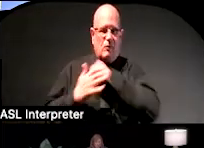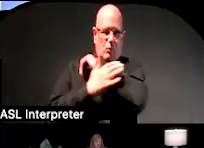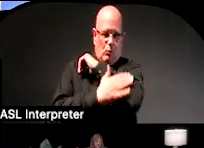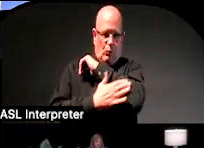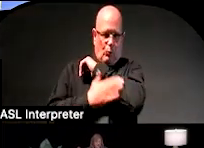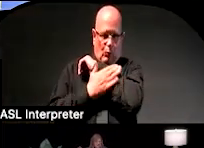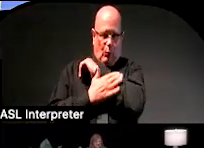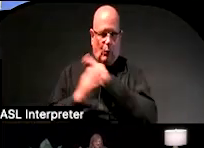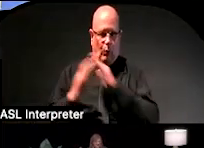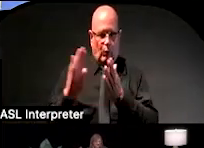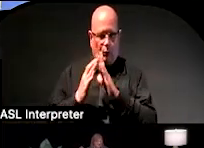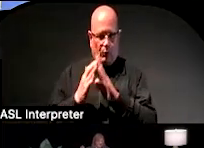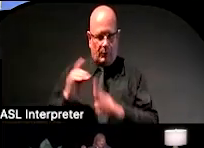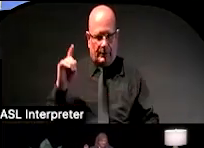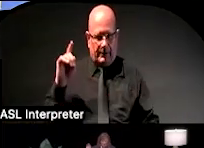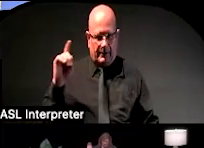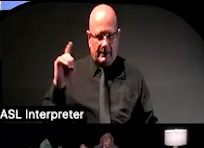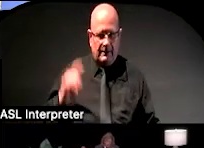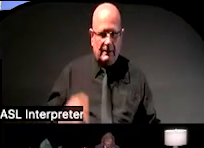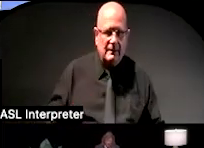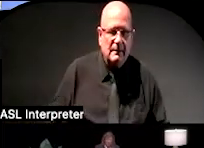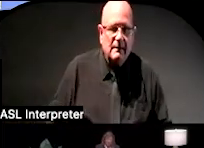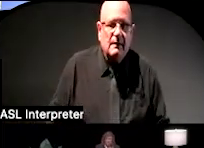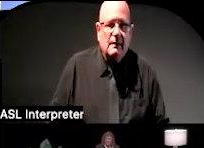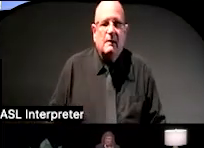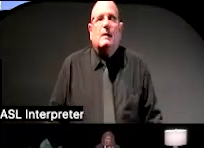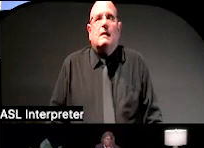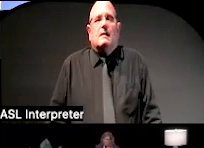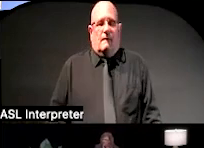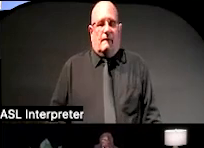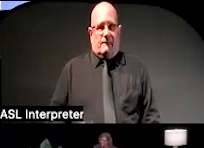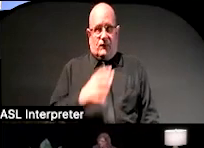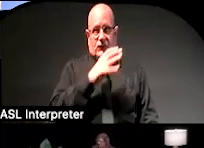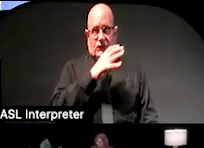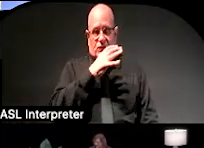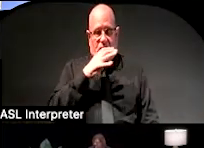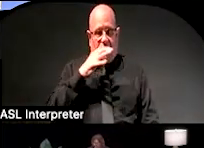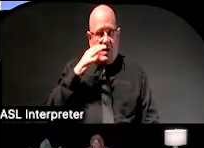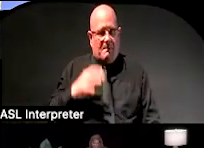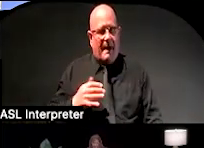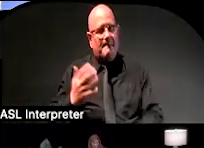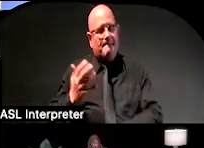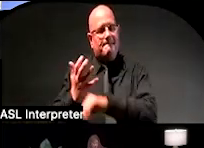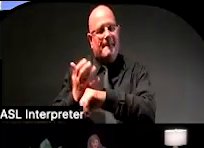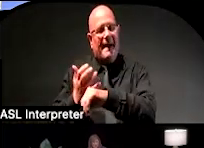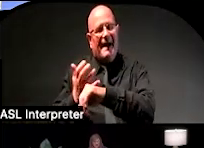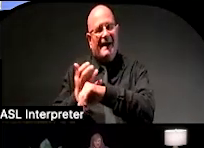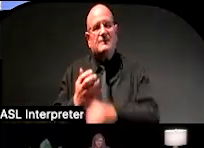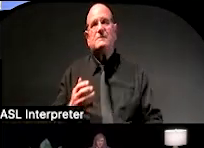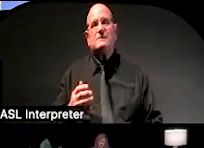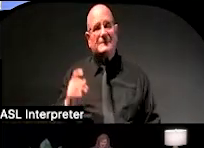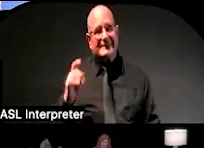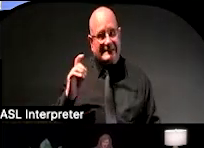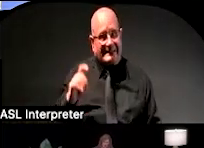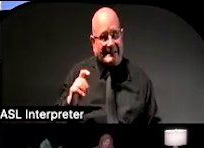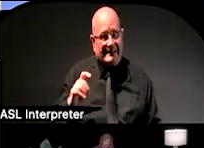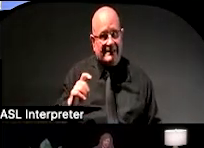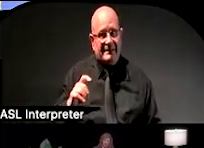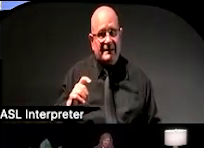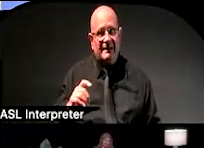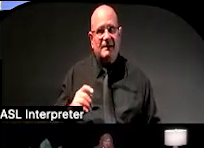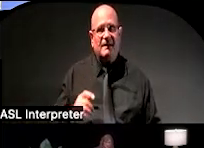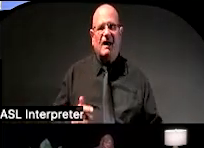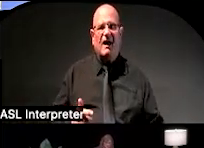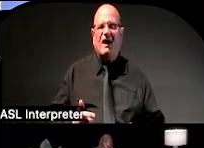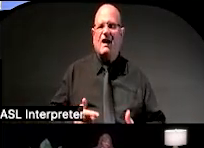community. She lives on a farm. I have begged her, we need to get a lifeline for you, one of